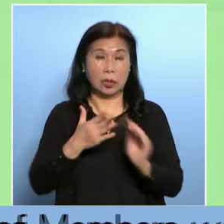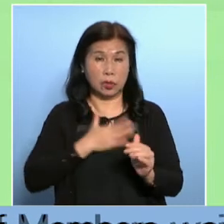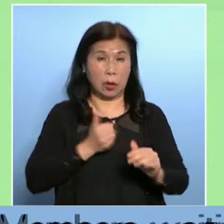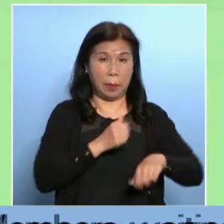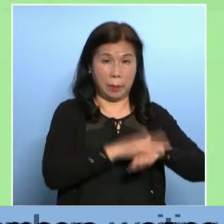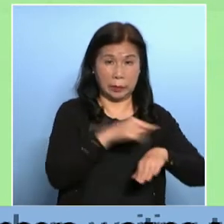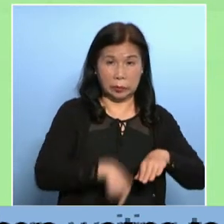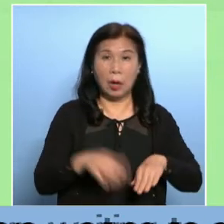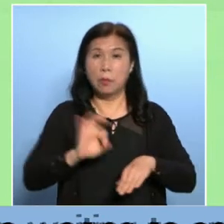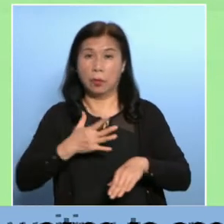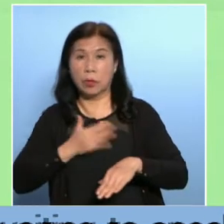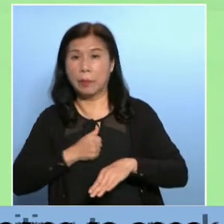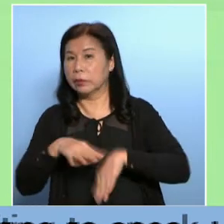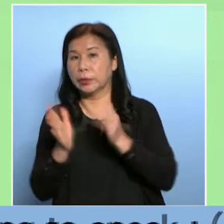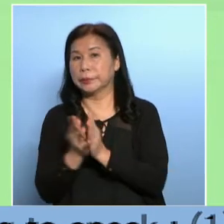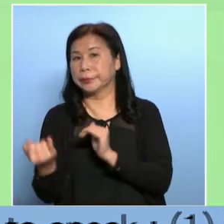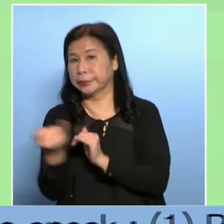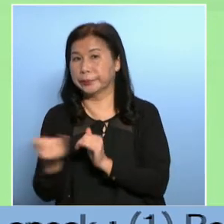economic rejuvenation.